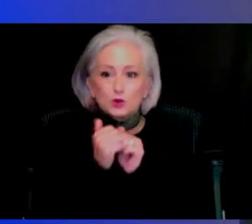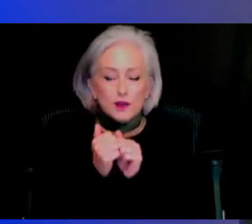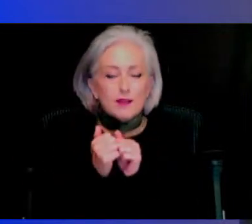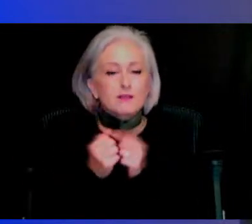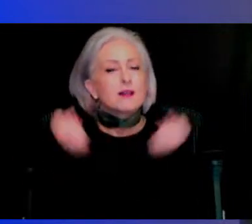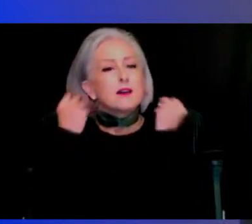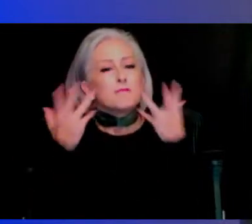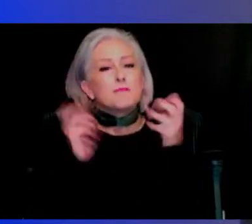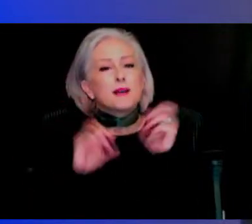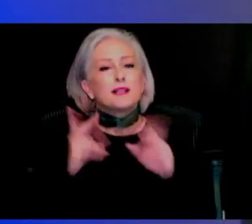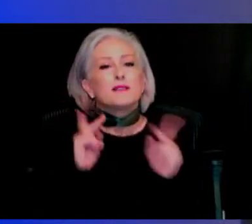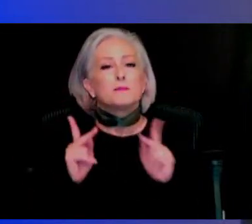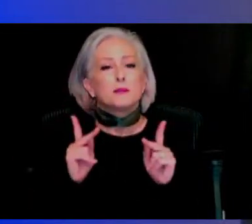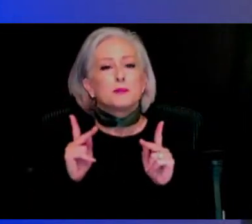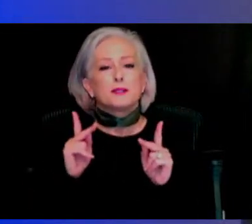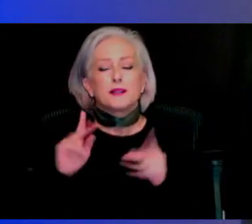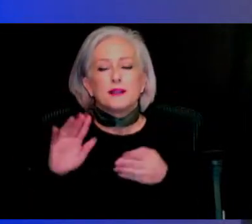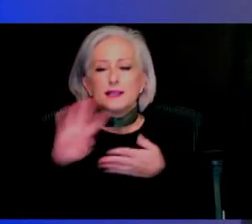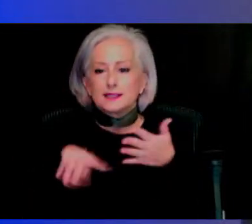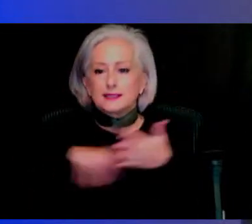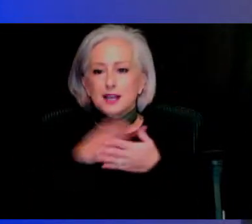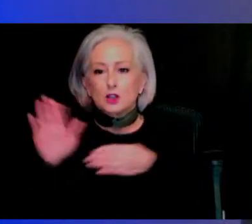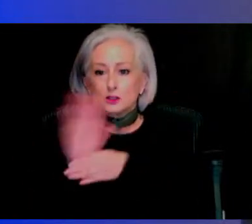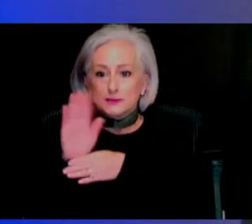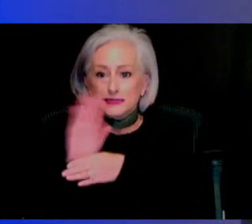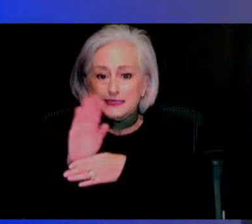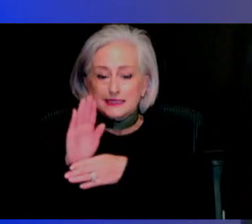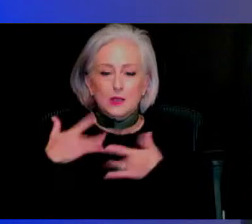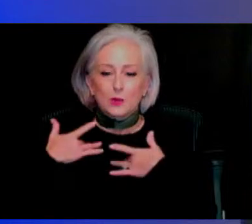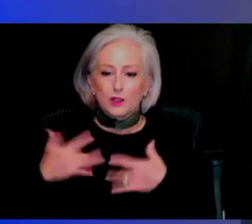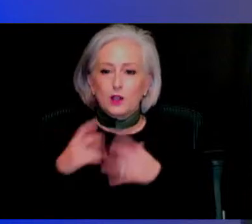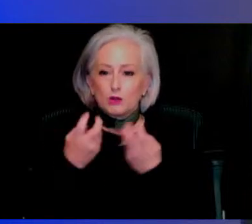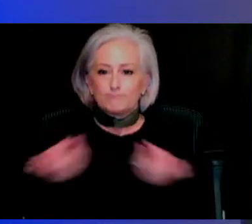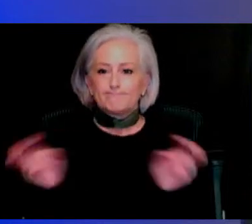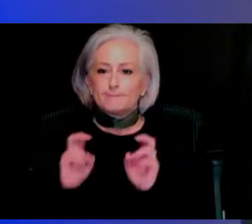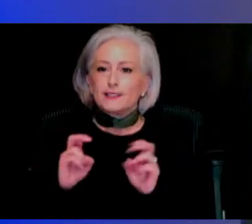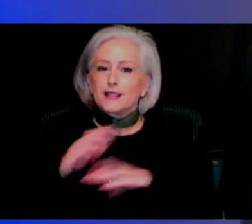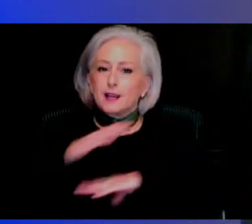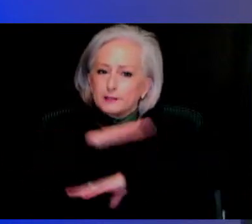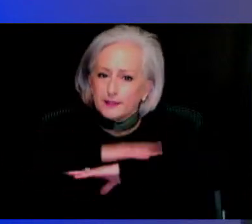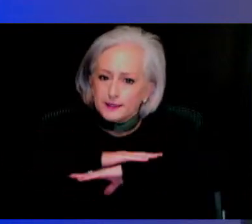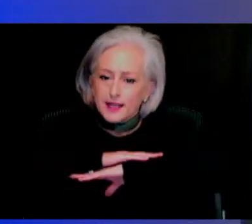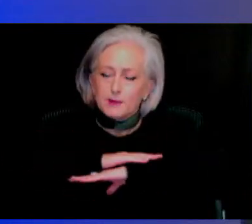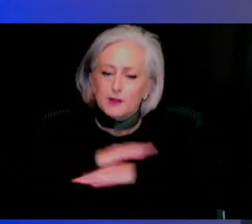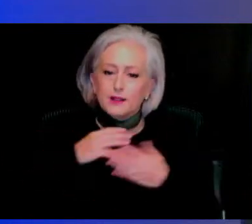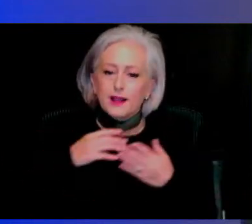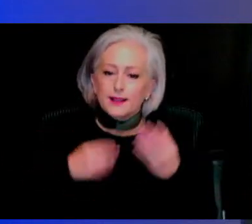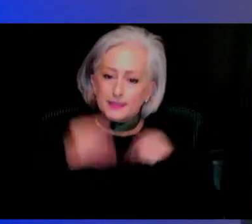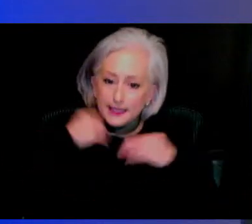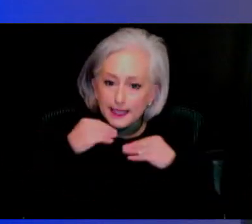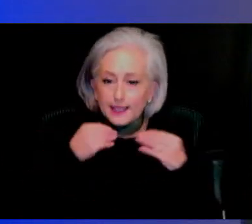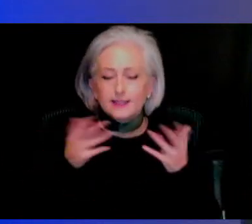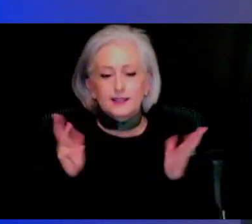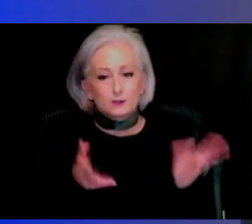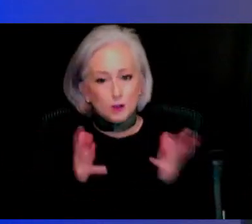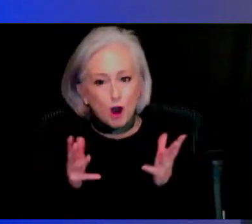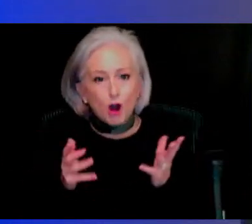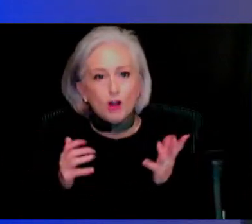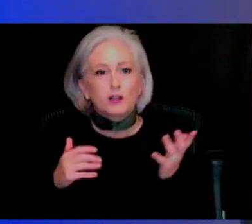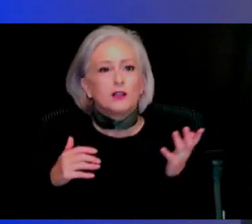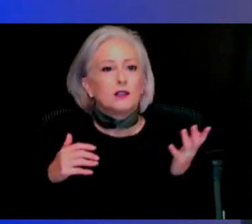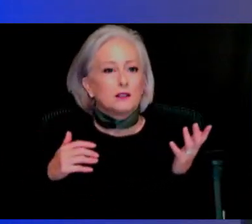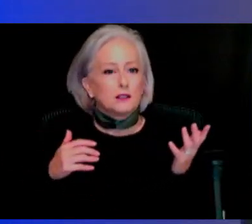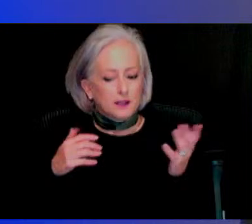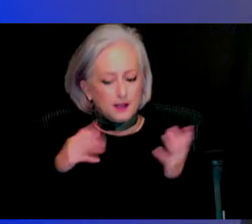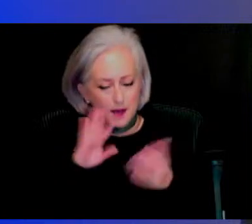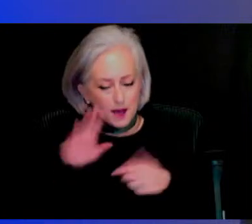pre-COVID that we didn't all sit down as one family unit and have meals together. So being able to sit down and have a meal where we talk about our day.